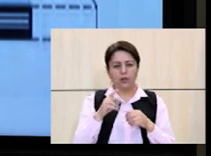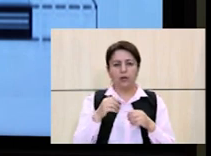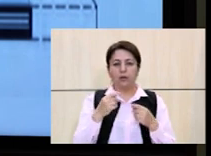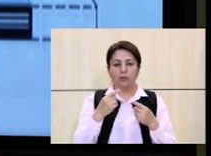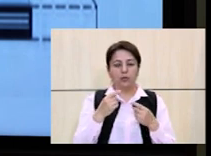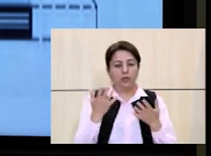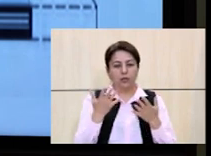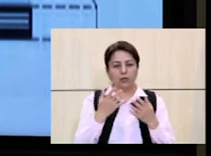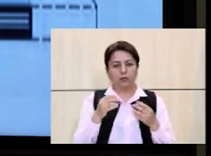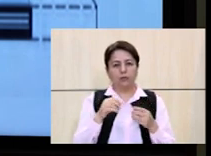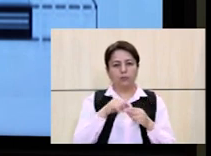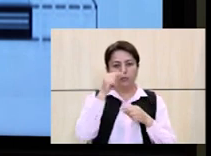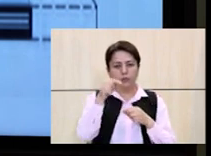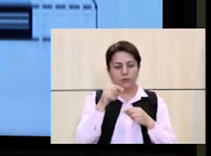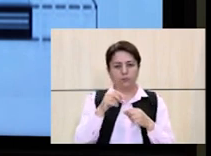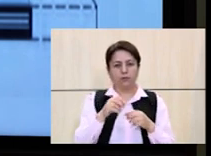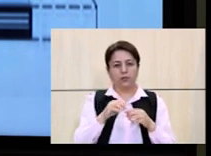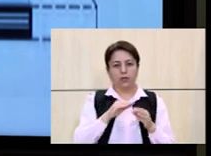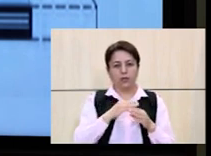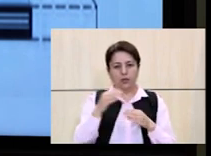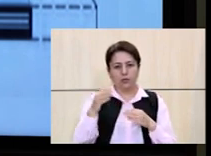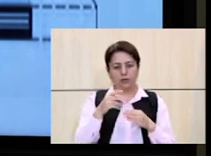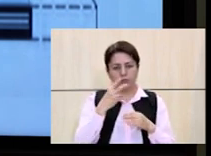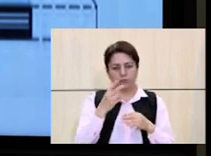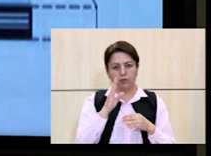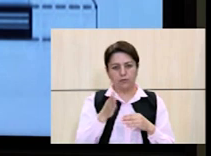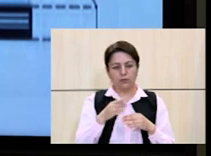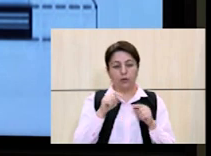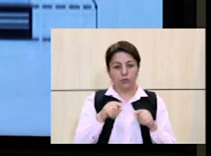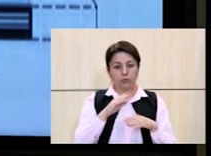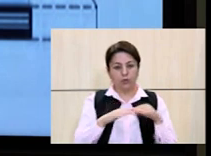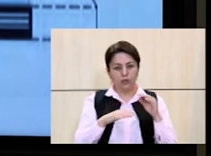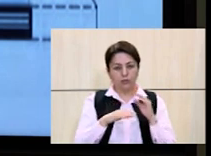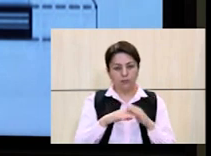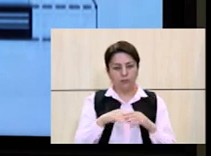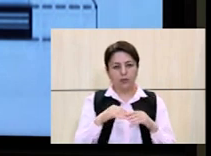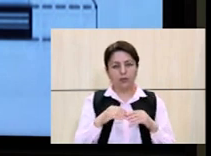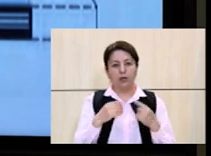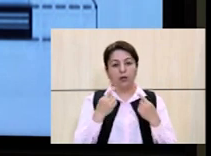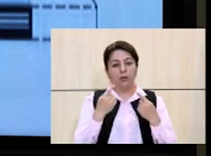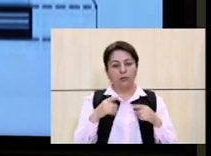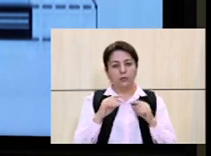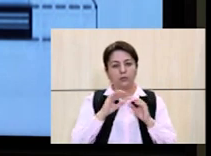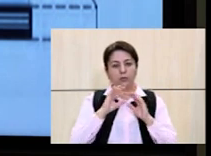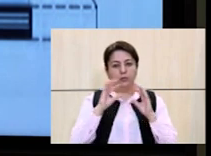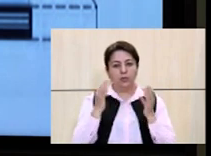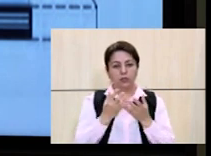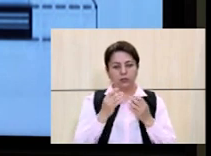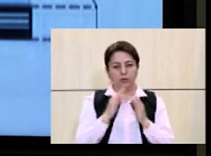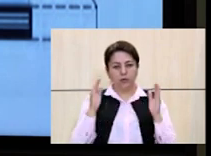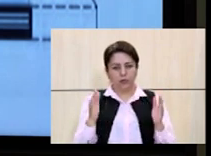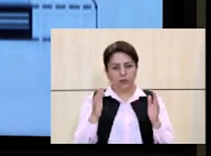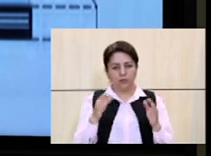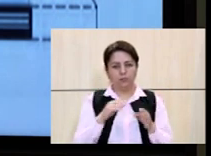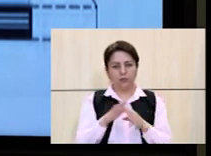ko'ramiz. Xuddi shu tajribani ikkinchi bor massasi kattaroq bo'lgan sharcha bilan bajaramiz.